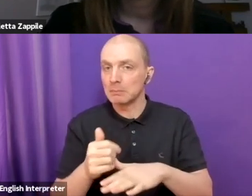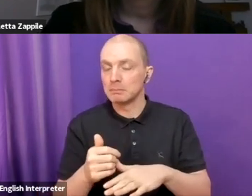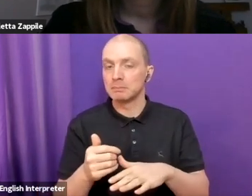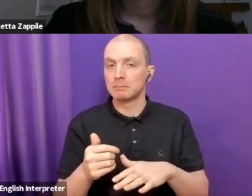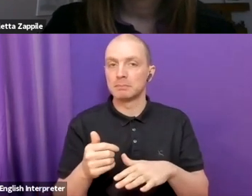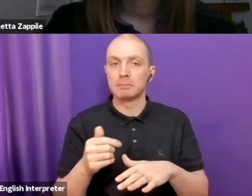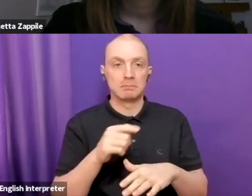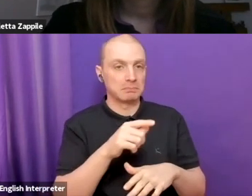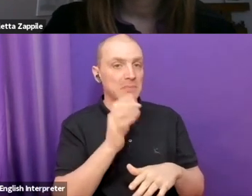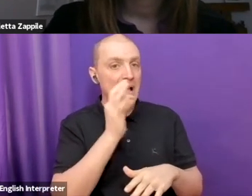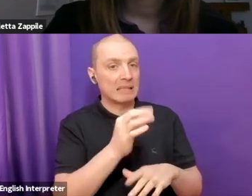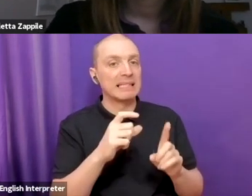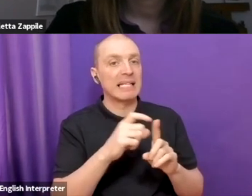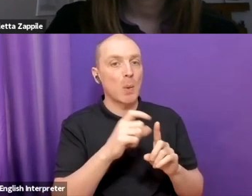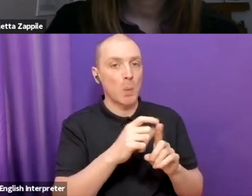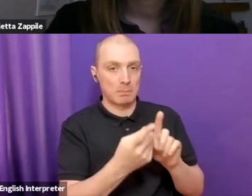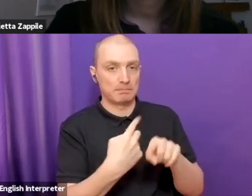on that one.